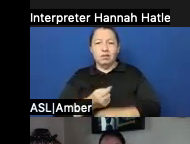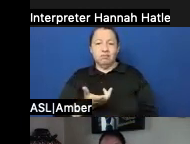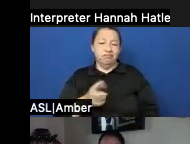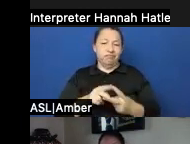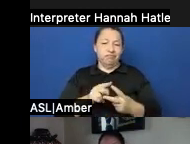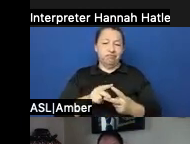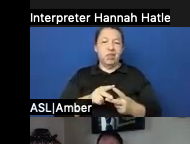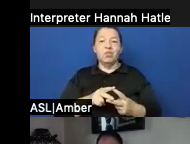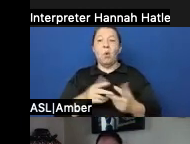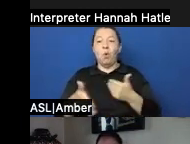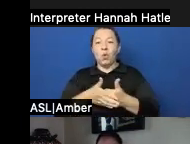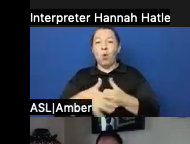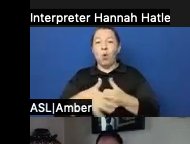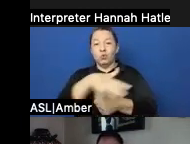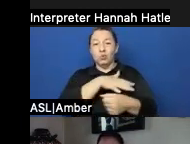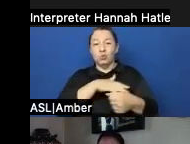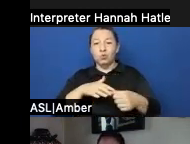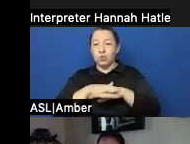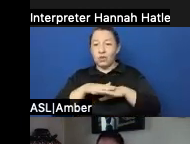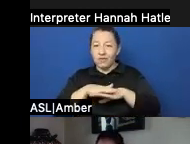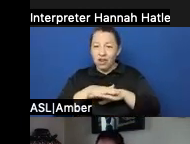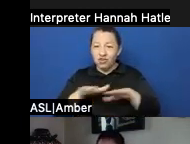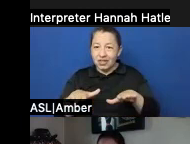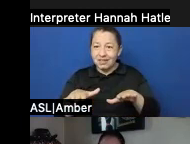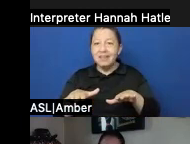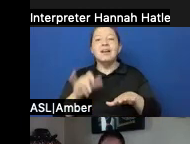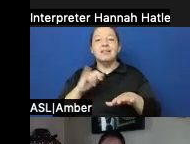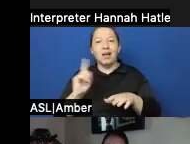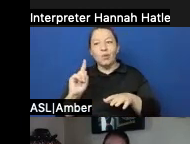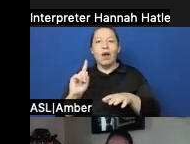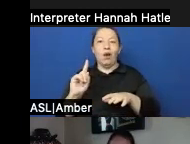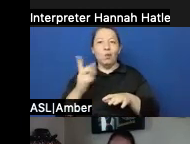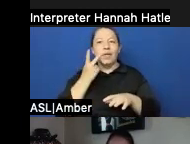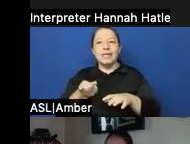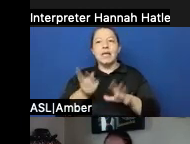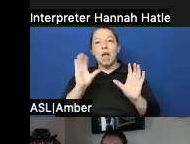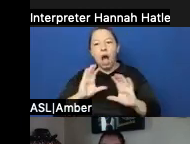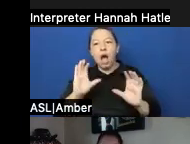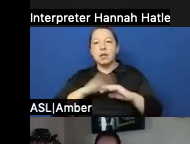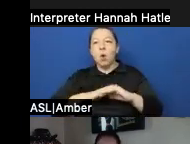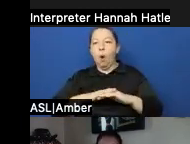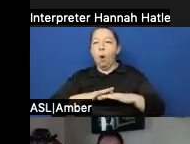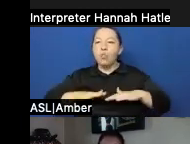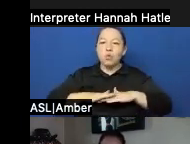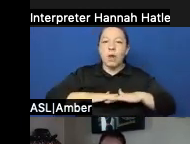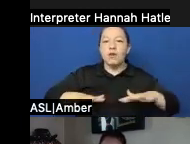that's where that hunting the res comes in. So they would coerce, groom, pretend to